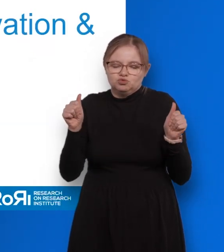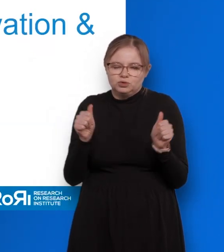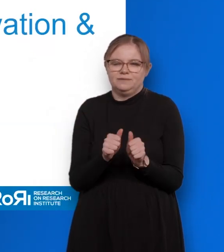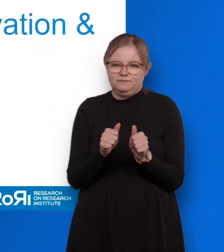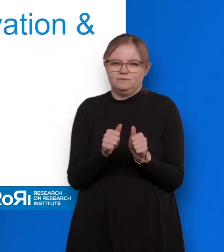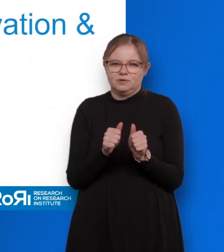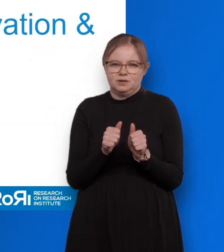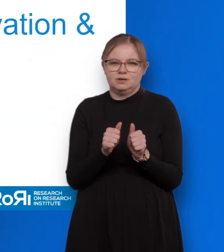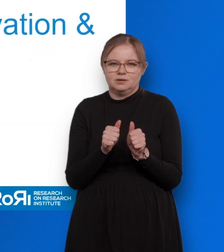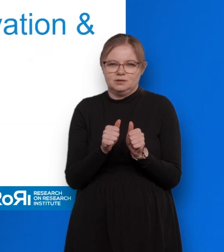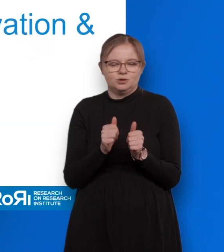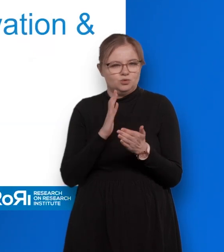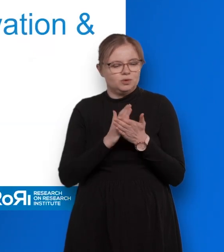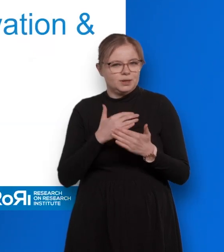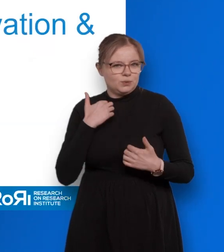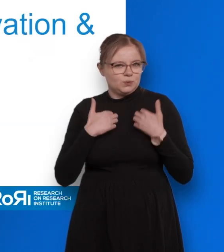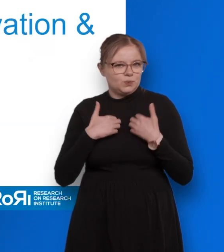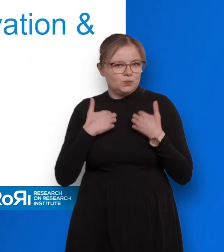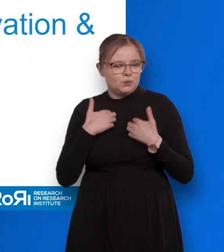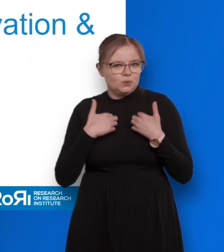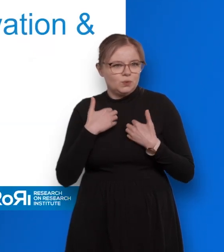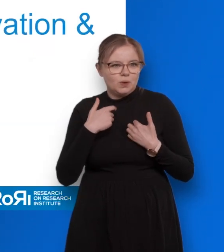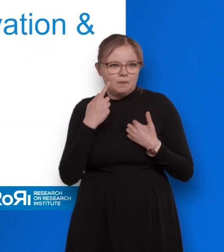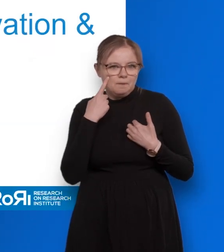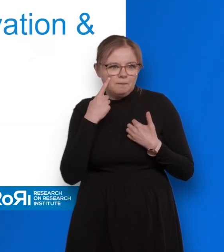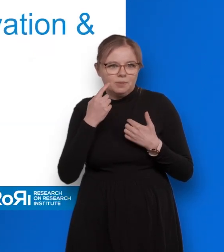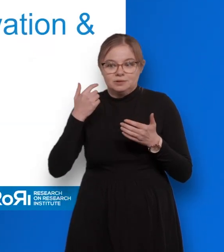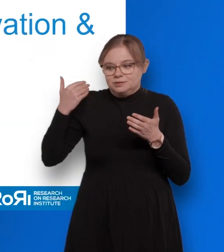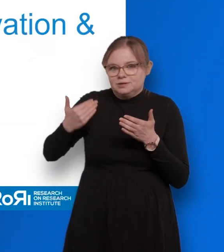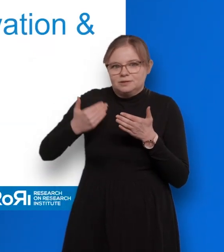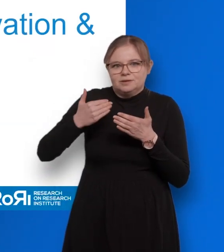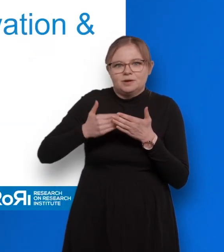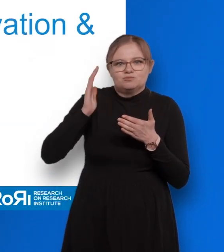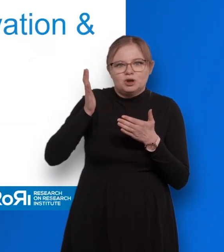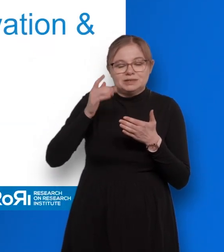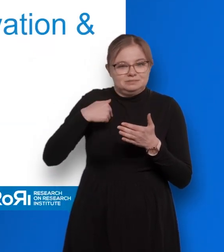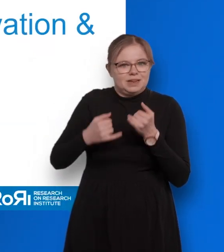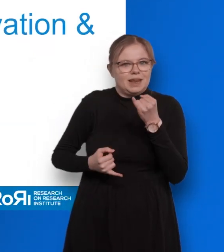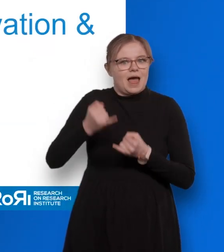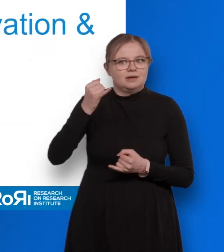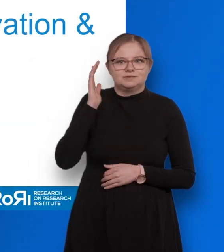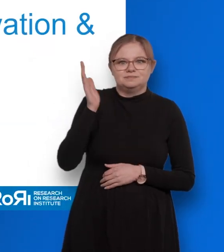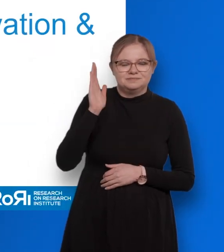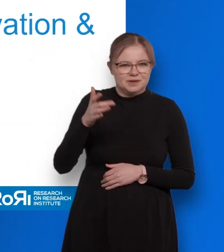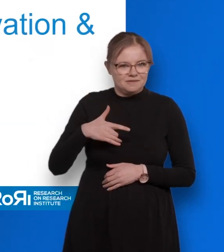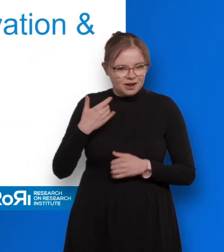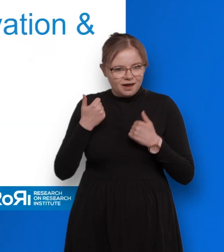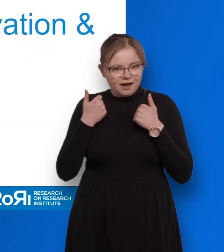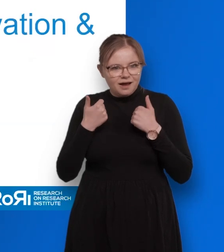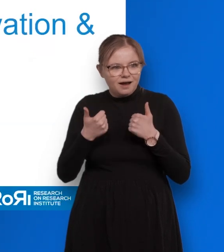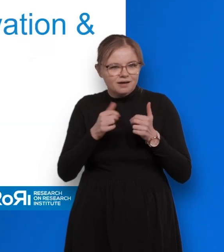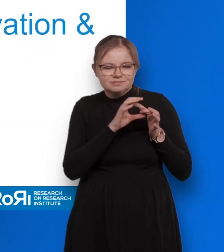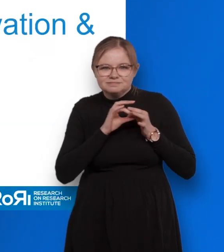I'm really excited to hear everyone's talks before me and to be kind of finishing off the talks. I feel very much like I'm